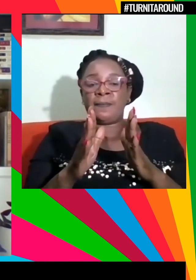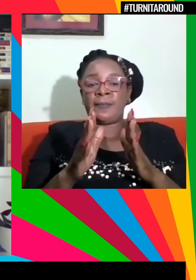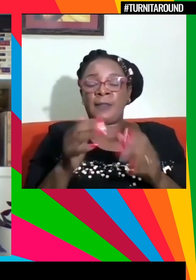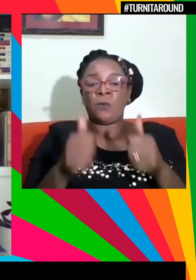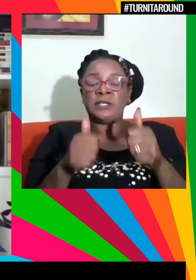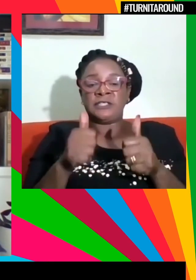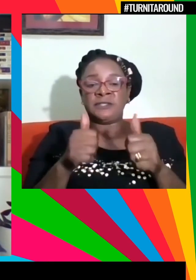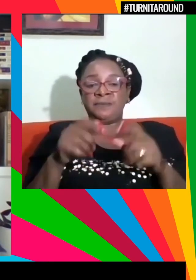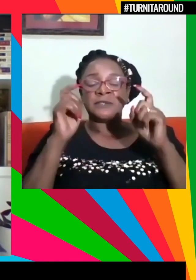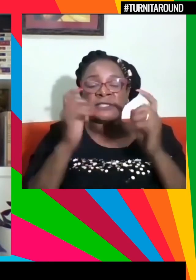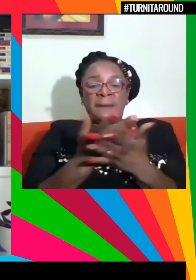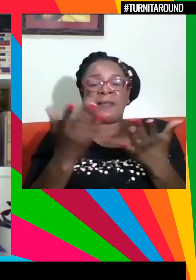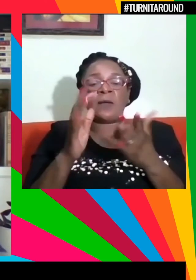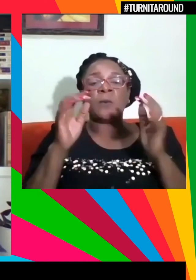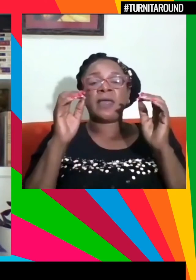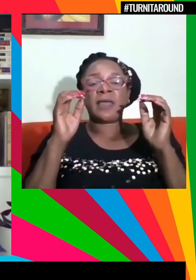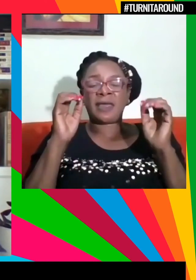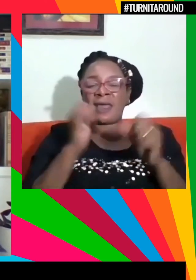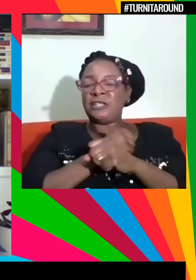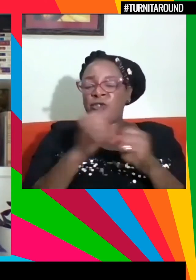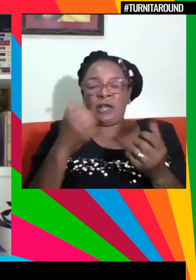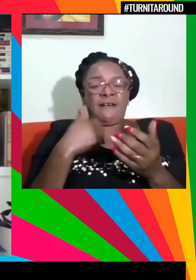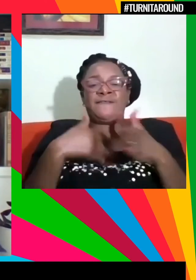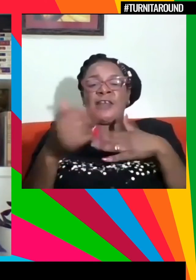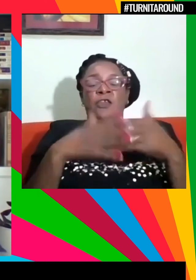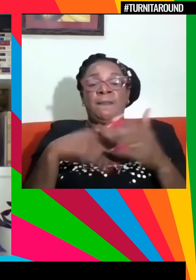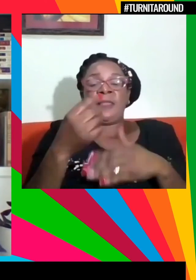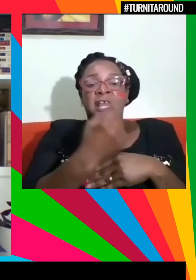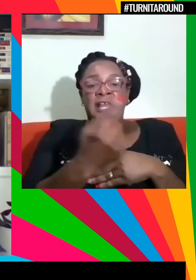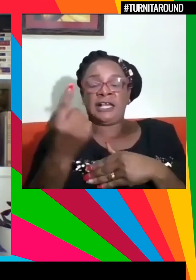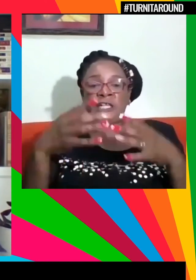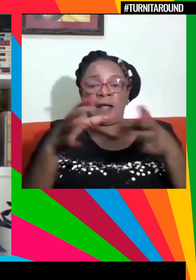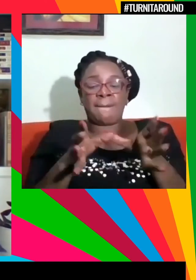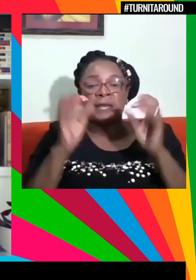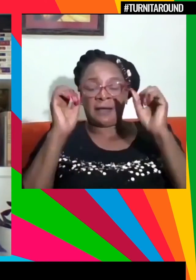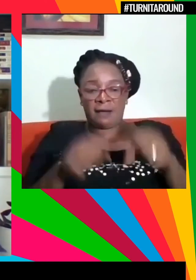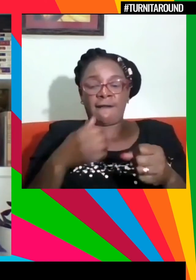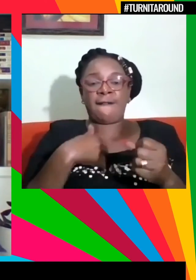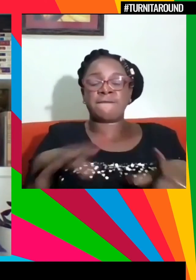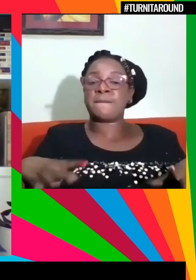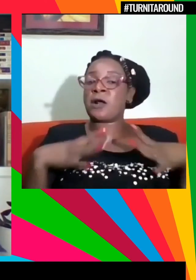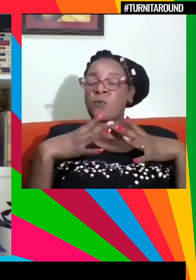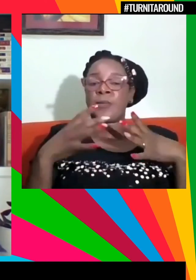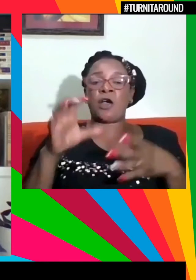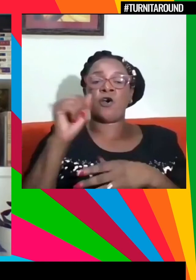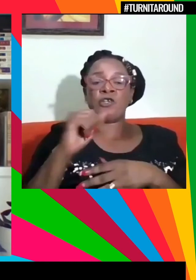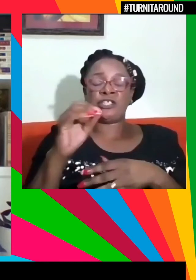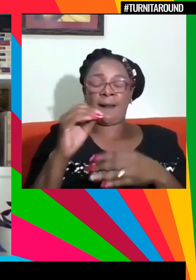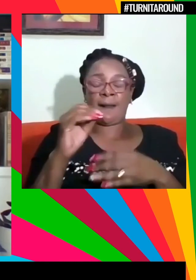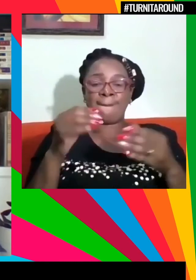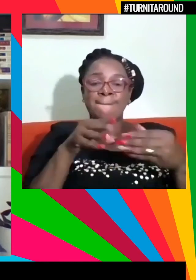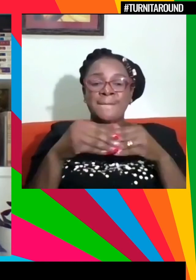it is really something we can't have in a vacuum. Each company can't have their own approach to ocean plastic, but also many of the different